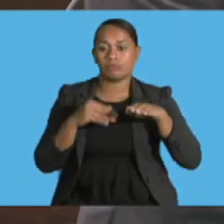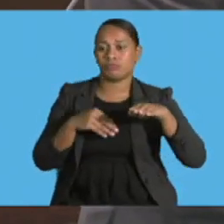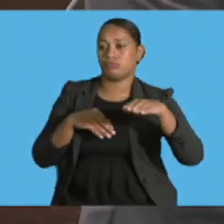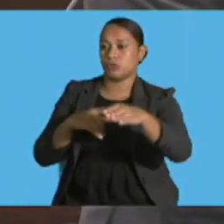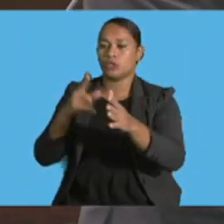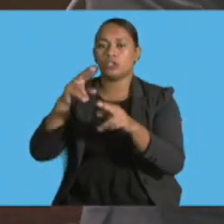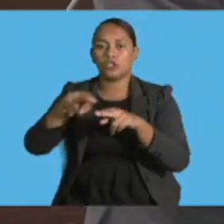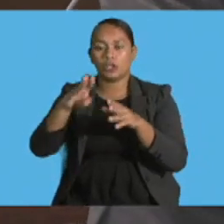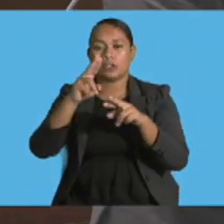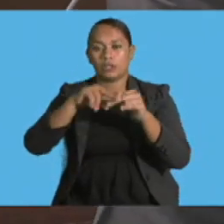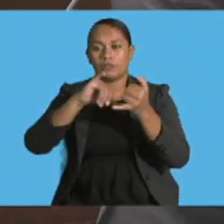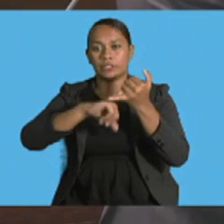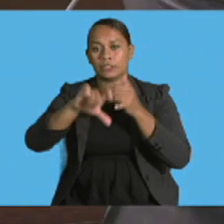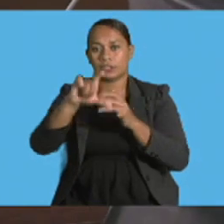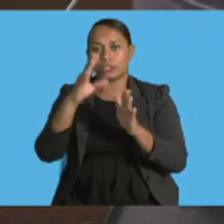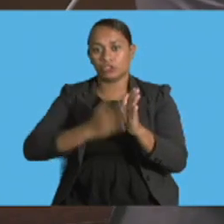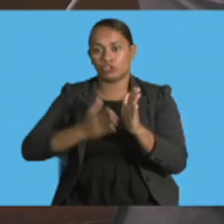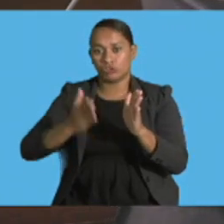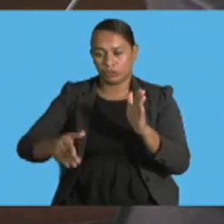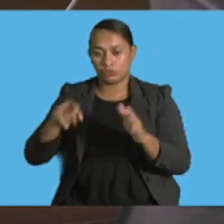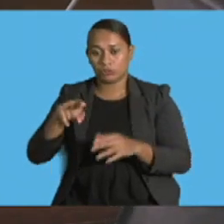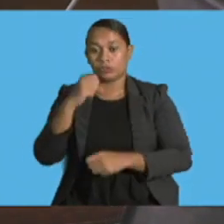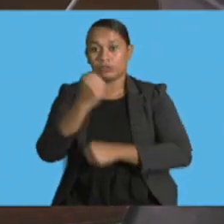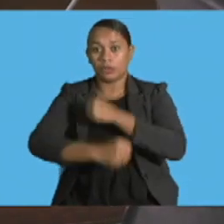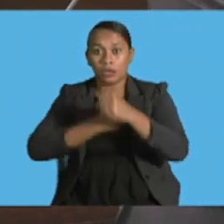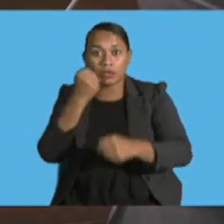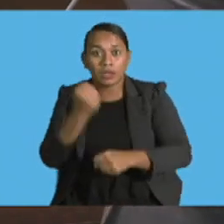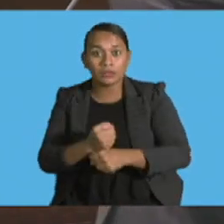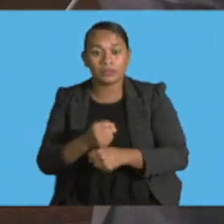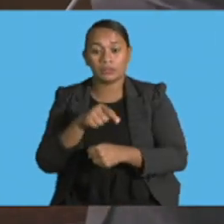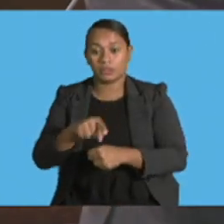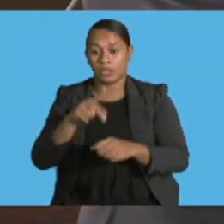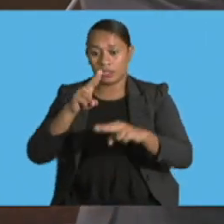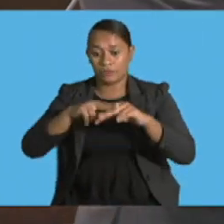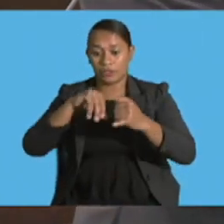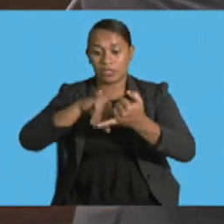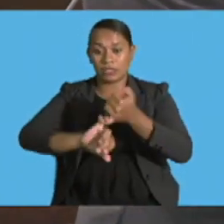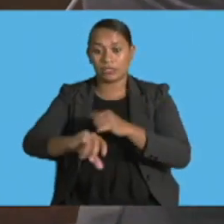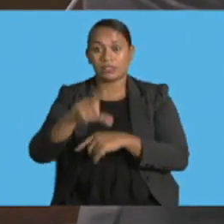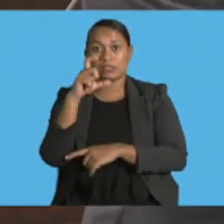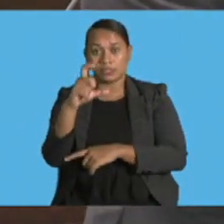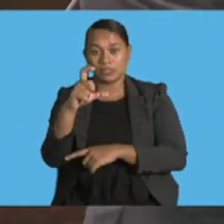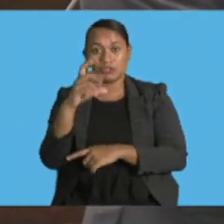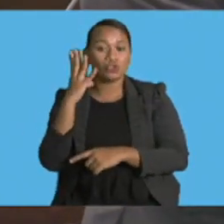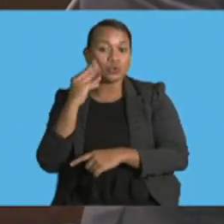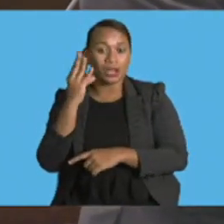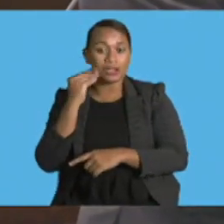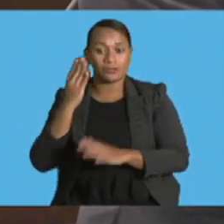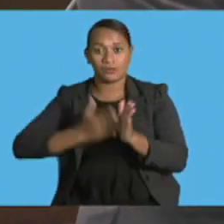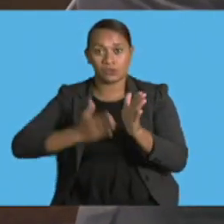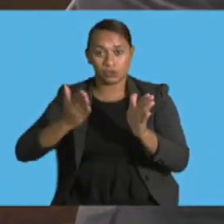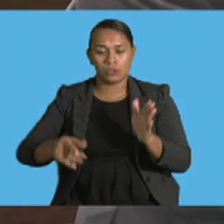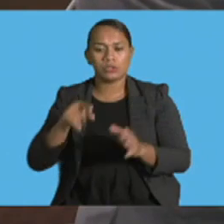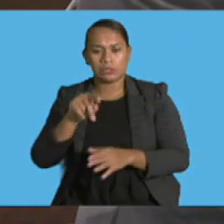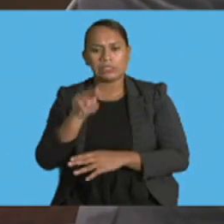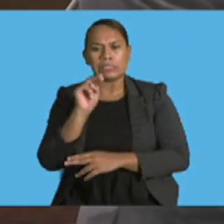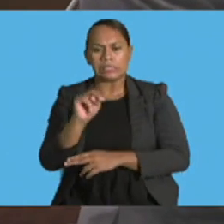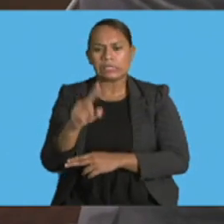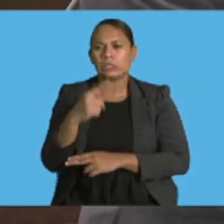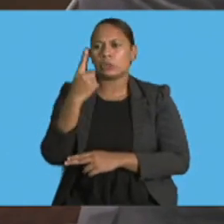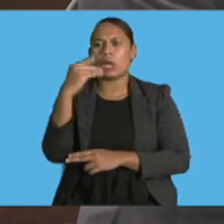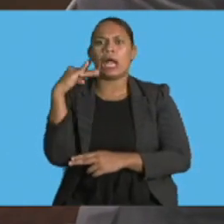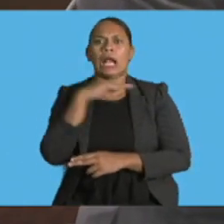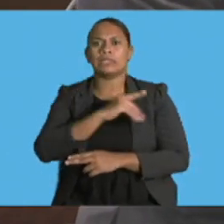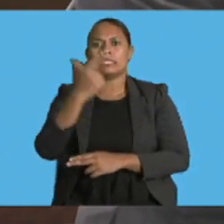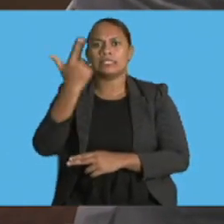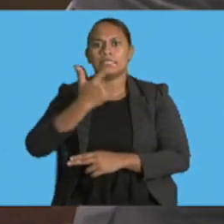current harvesting season, the FSC will acquire a total of 117 new trucks,